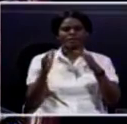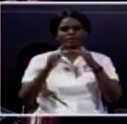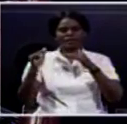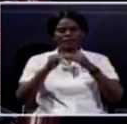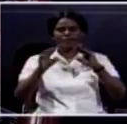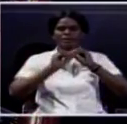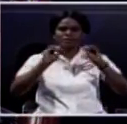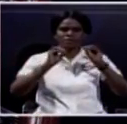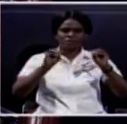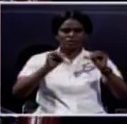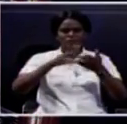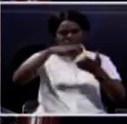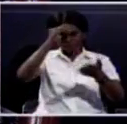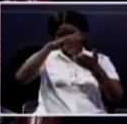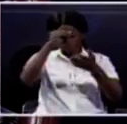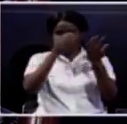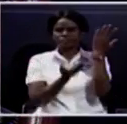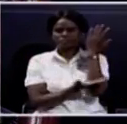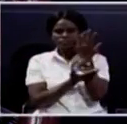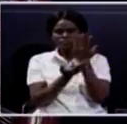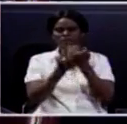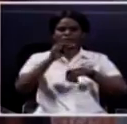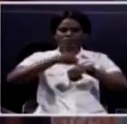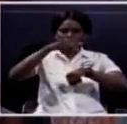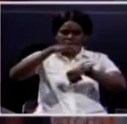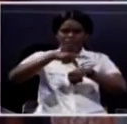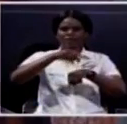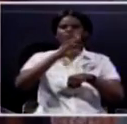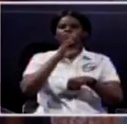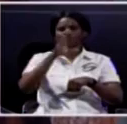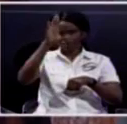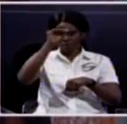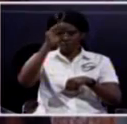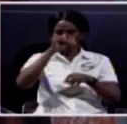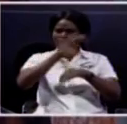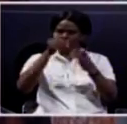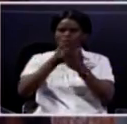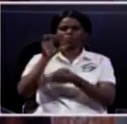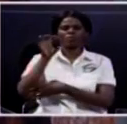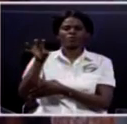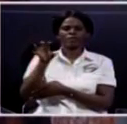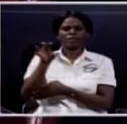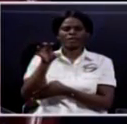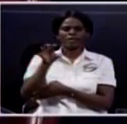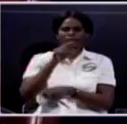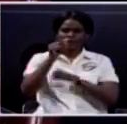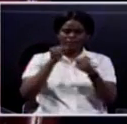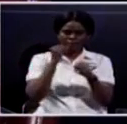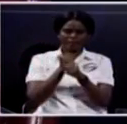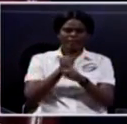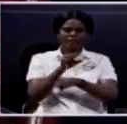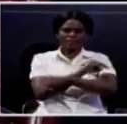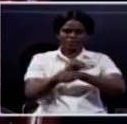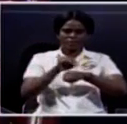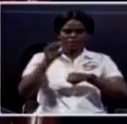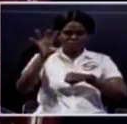and learning improved. To improve Mpika Boys? To improve as a standard for the whole province. And mind you, in that year, Muchinga Province